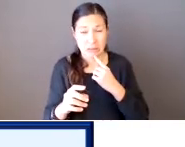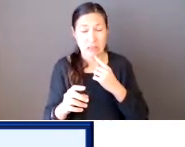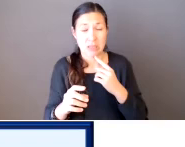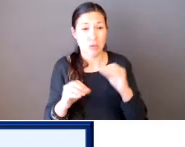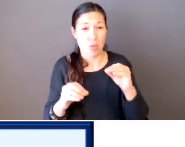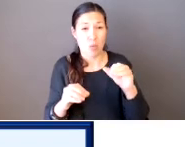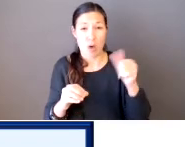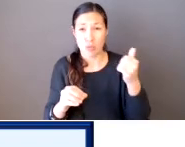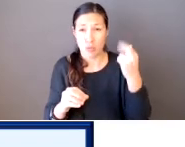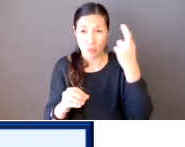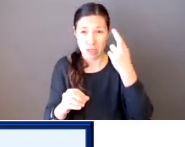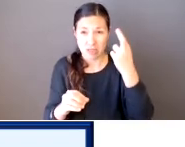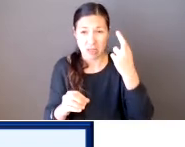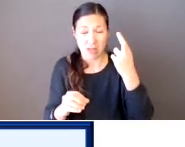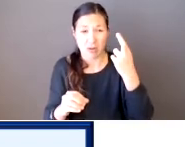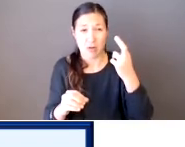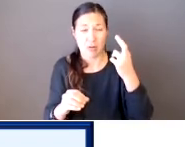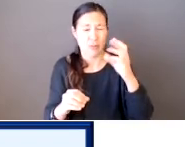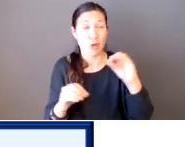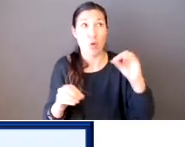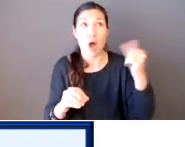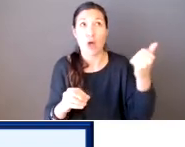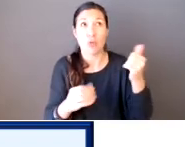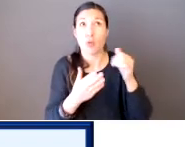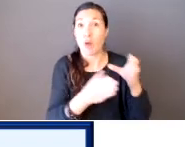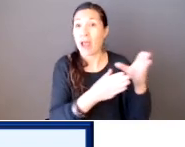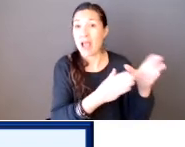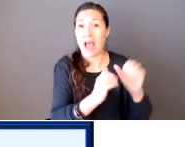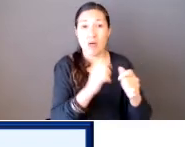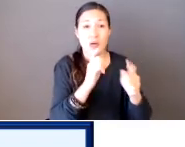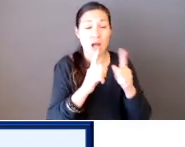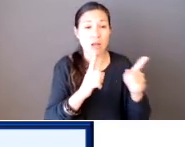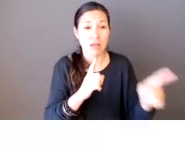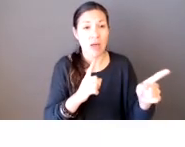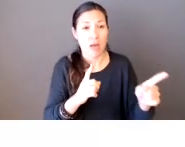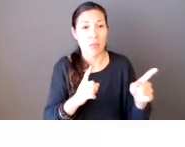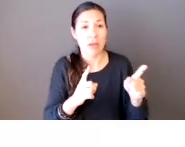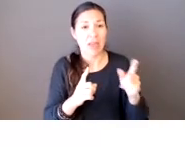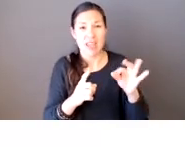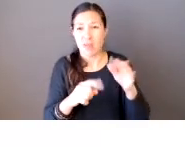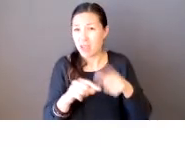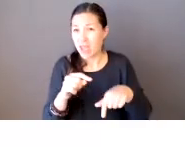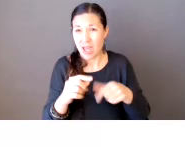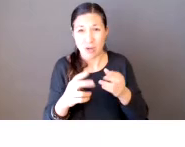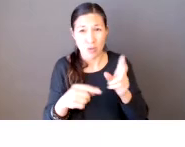approve it, and we had to know what they were doing, what safety precautions were taken.